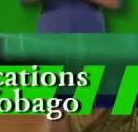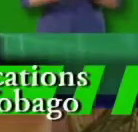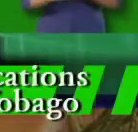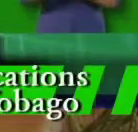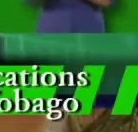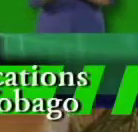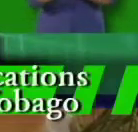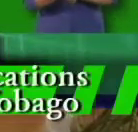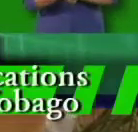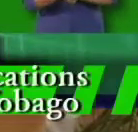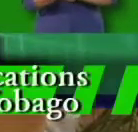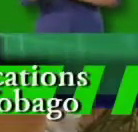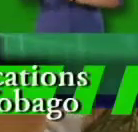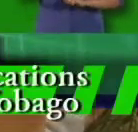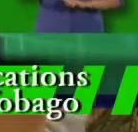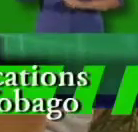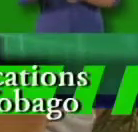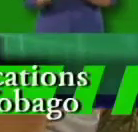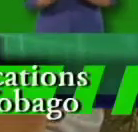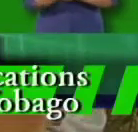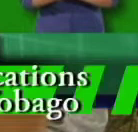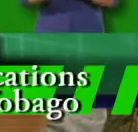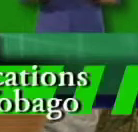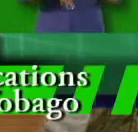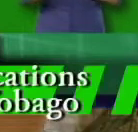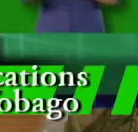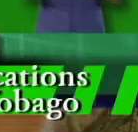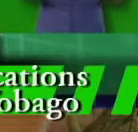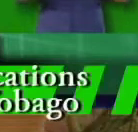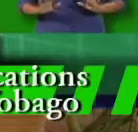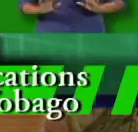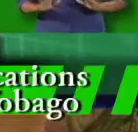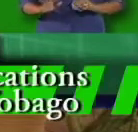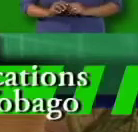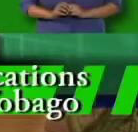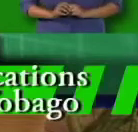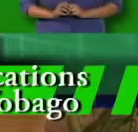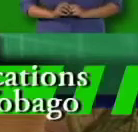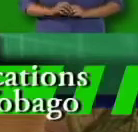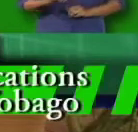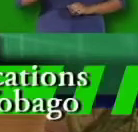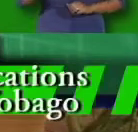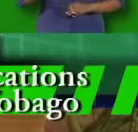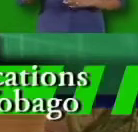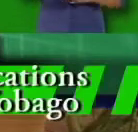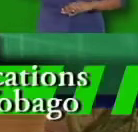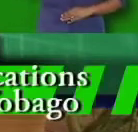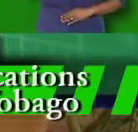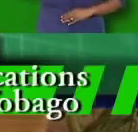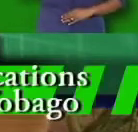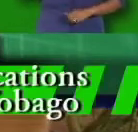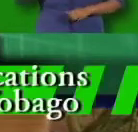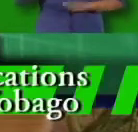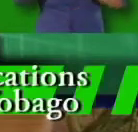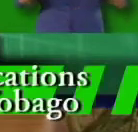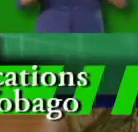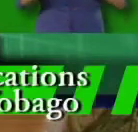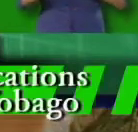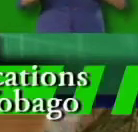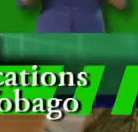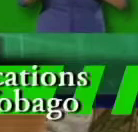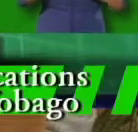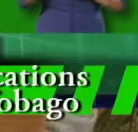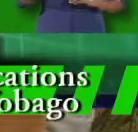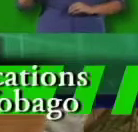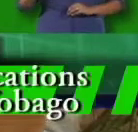global climate. Activities by man have been identified as the probable cause of